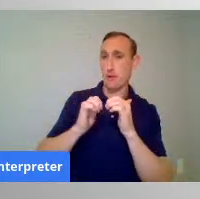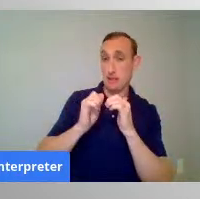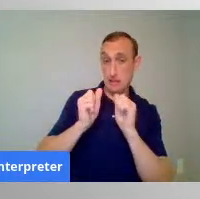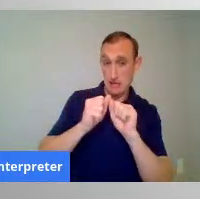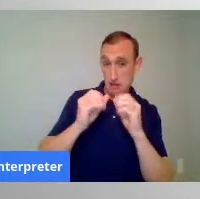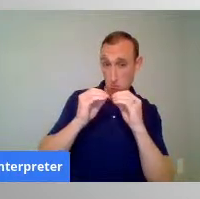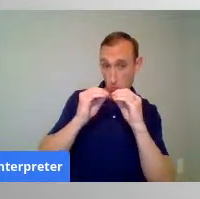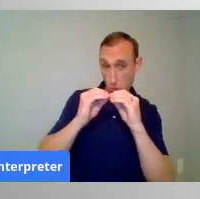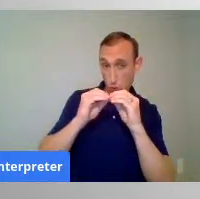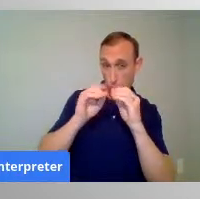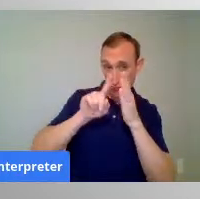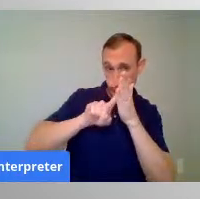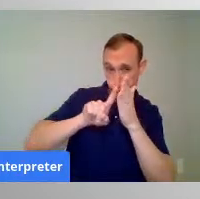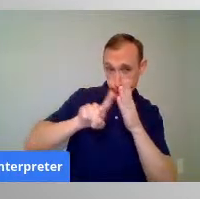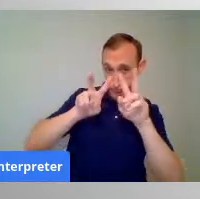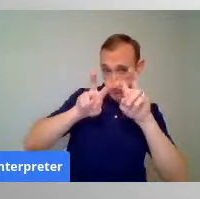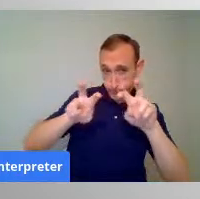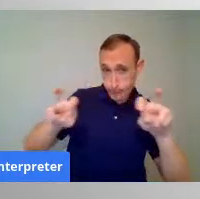further?